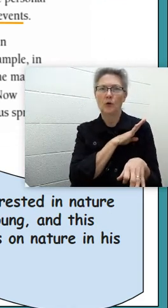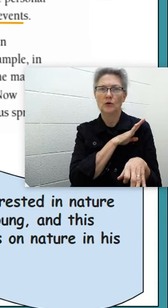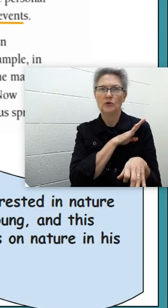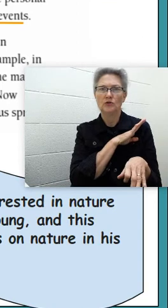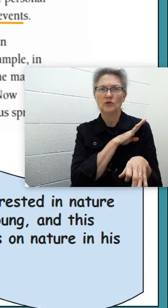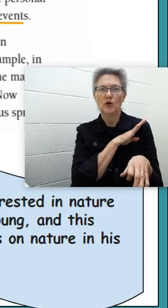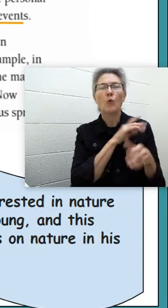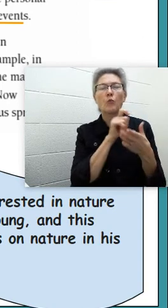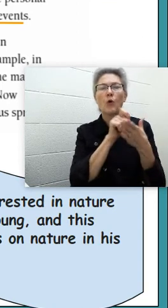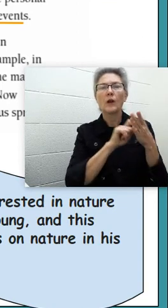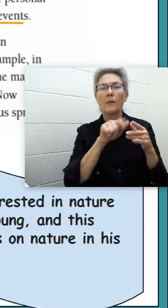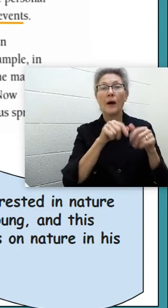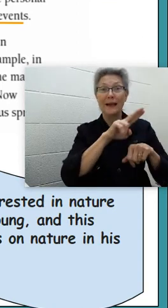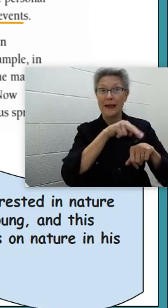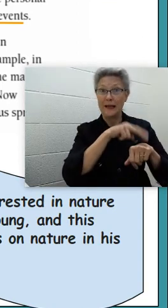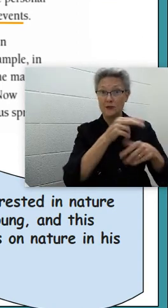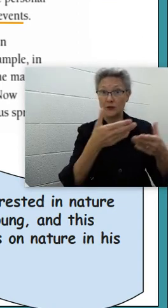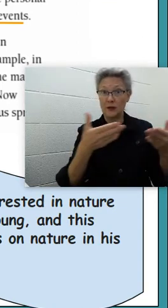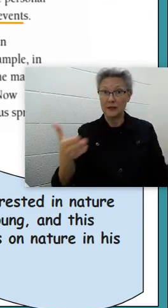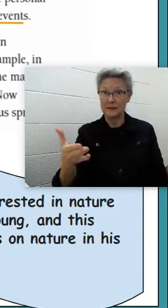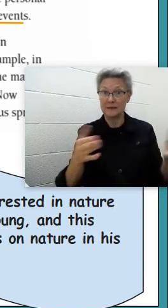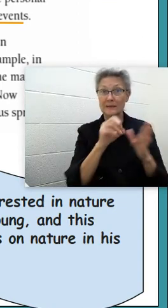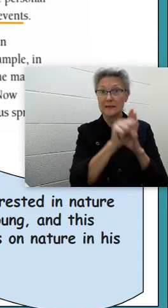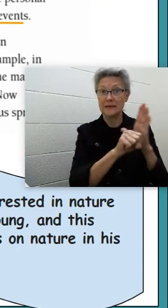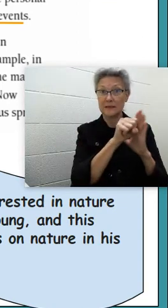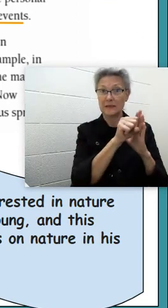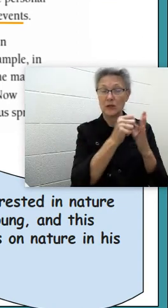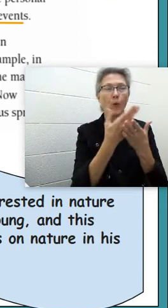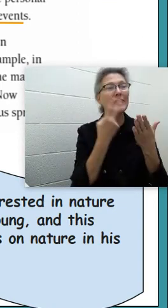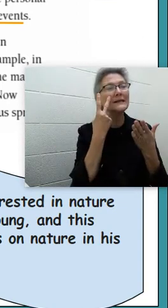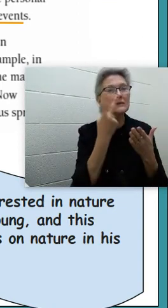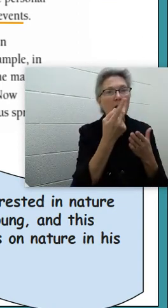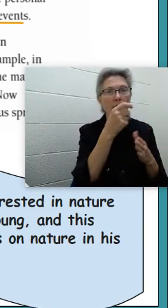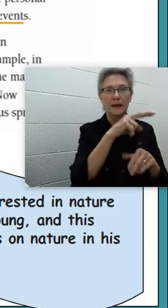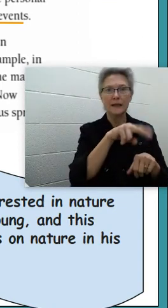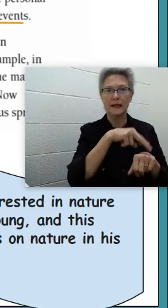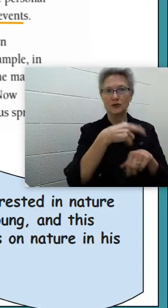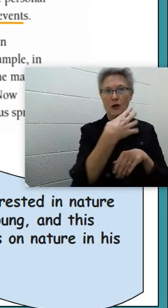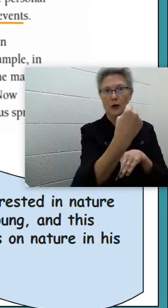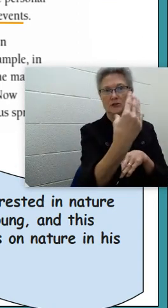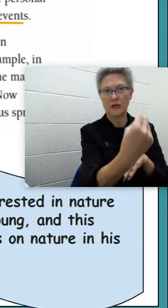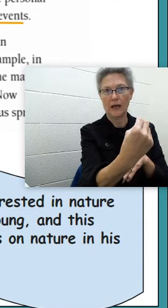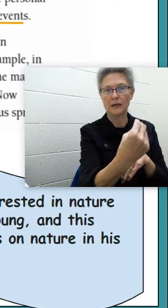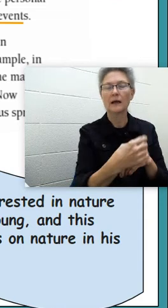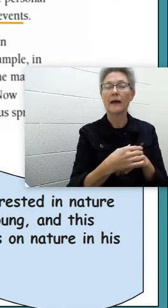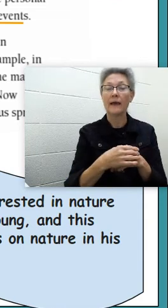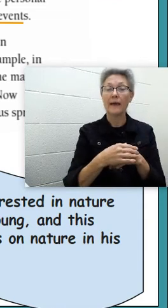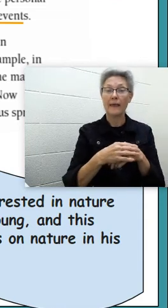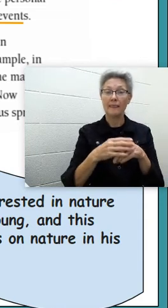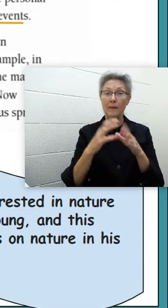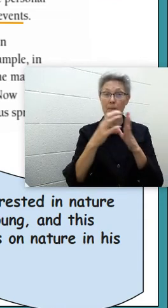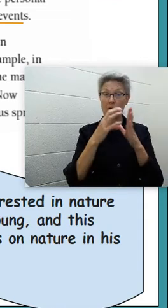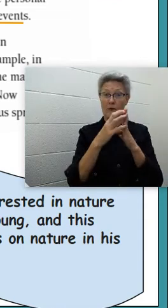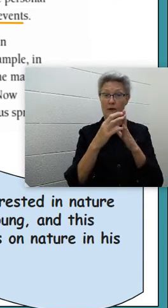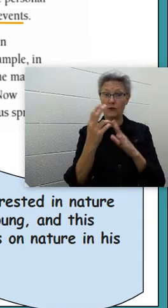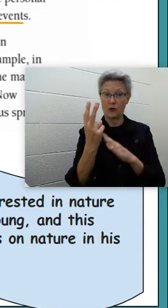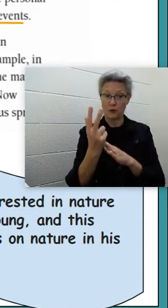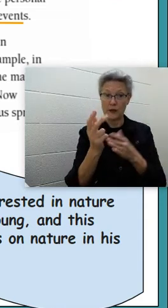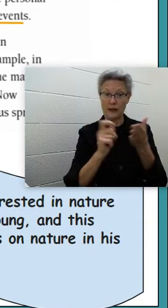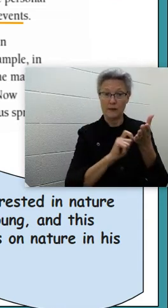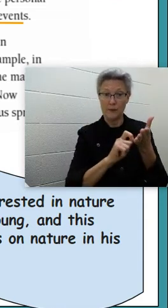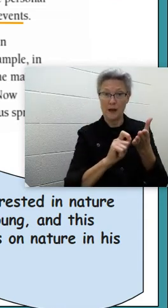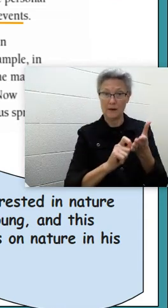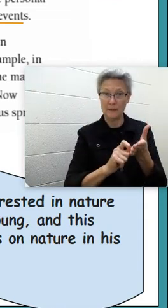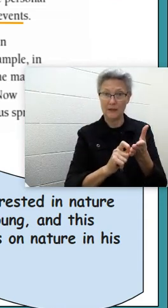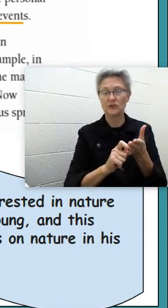the seasons, and what he saw in nature. On the bottom of paragraph 3, that just kind of reconfirms what was